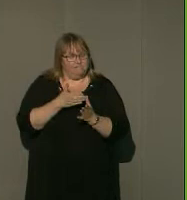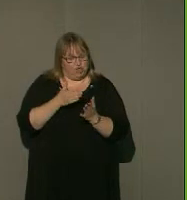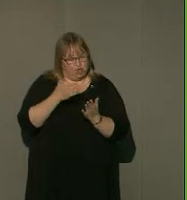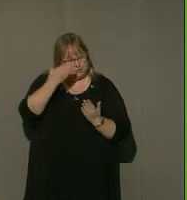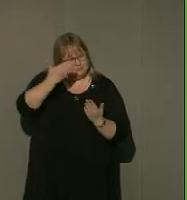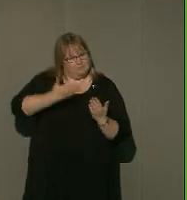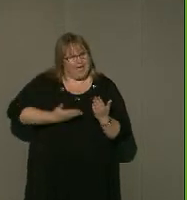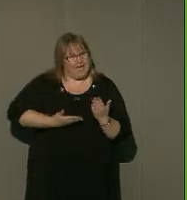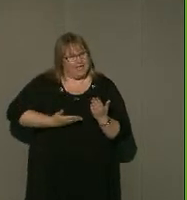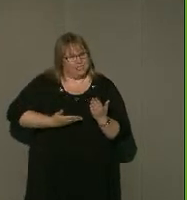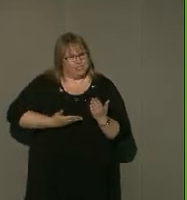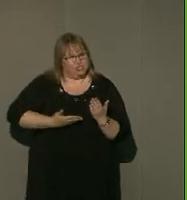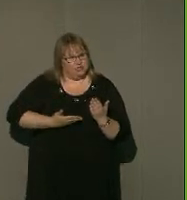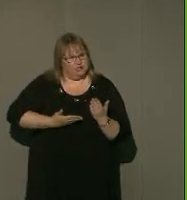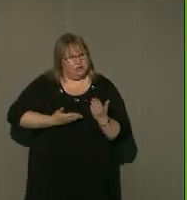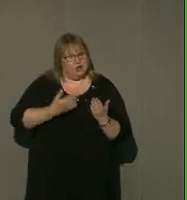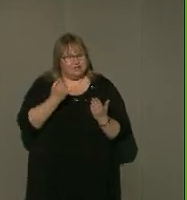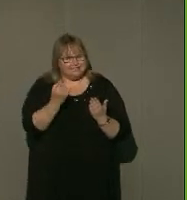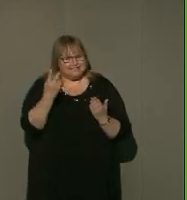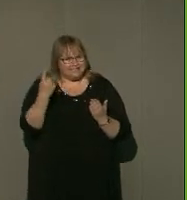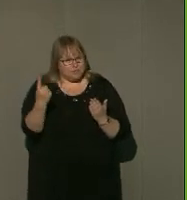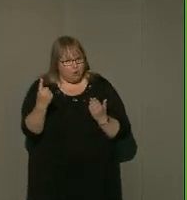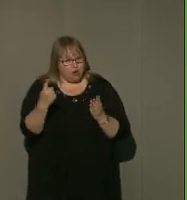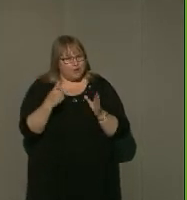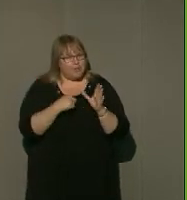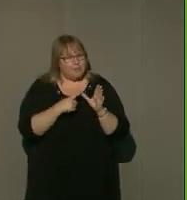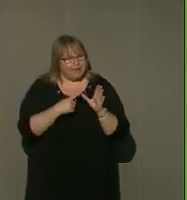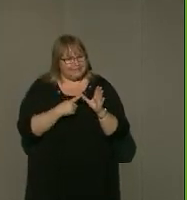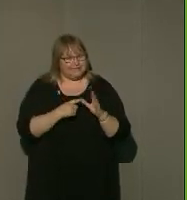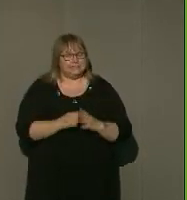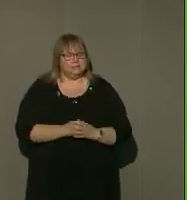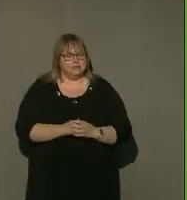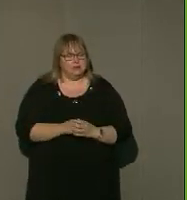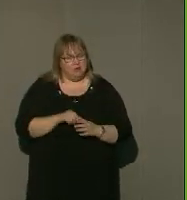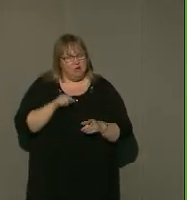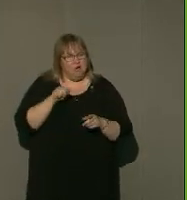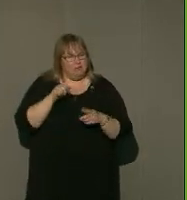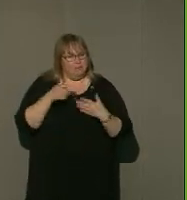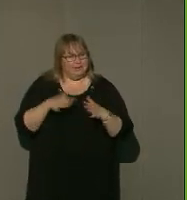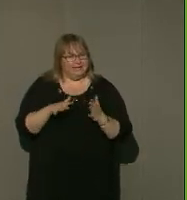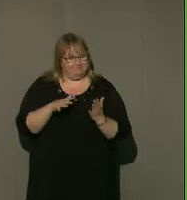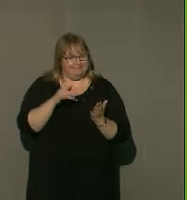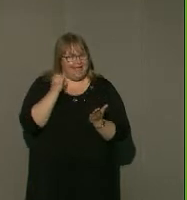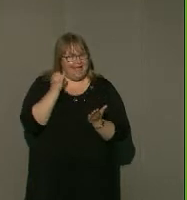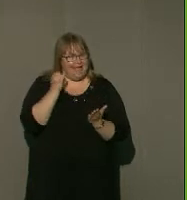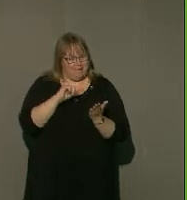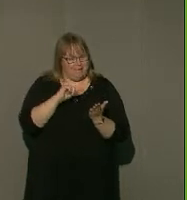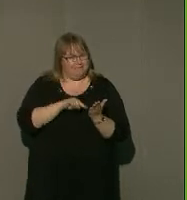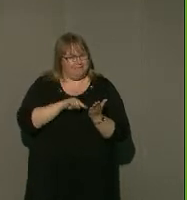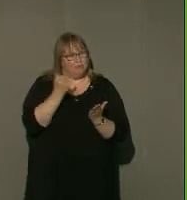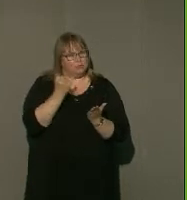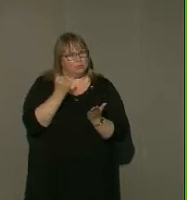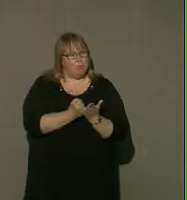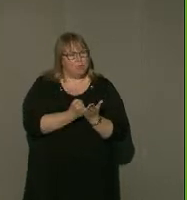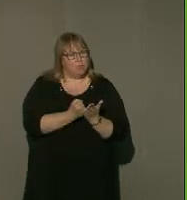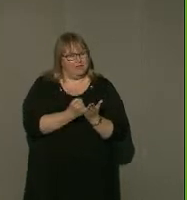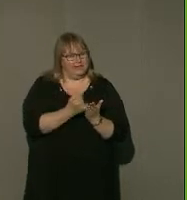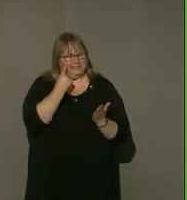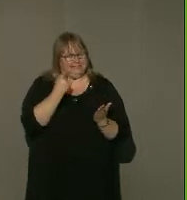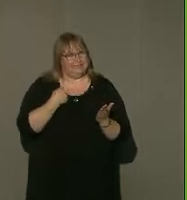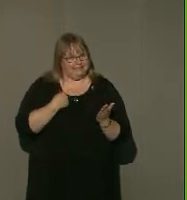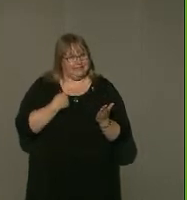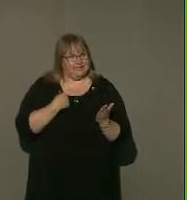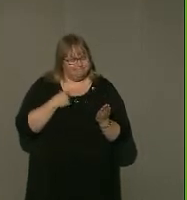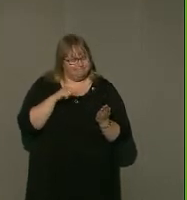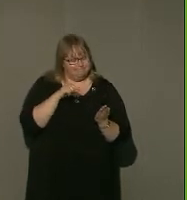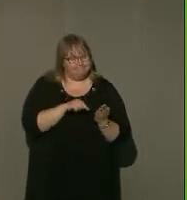appendices on page 61, was it, Liam? So most of that amendment was ruled out of order. They failed to rule this bit out of order, or at least failed to report